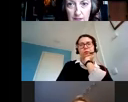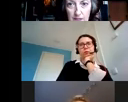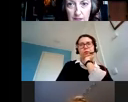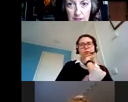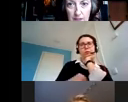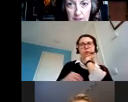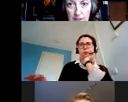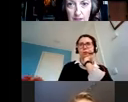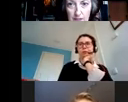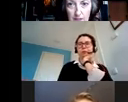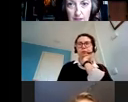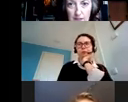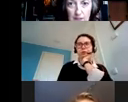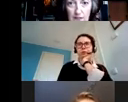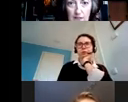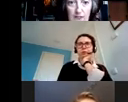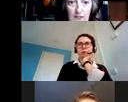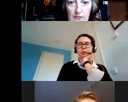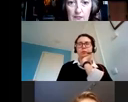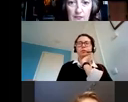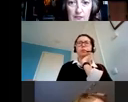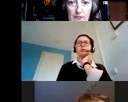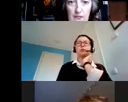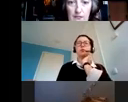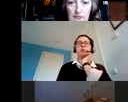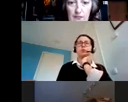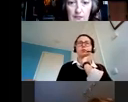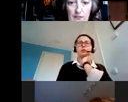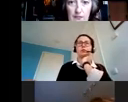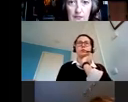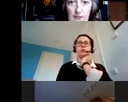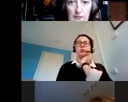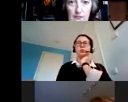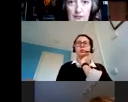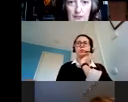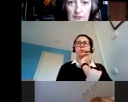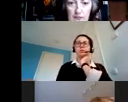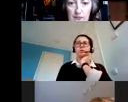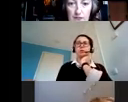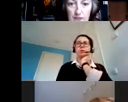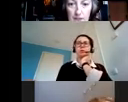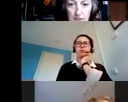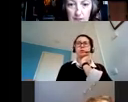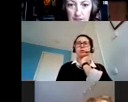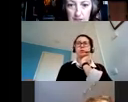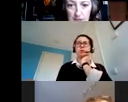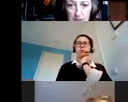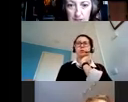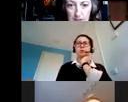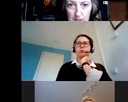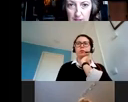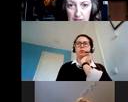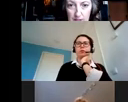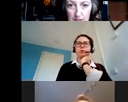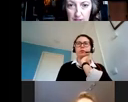this situation? Well, that states have to eliminate barriers or fill the